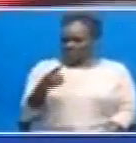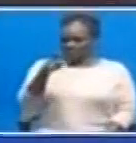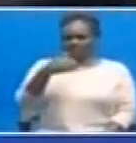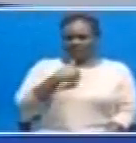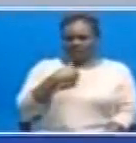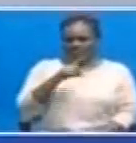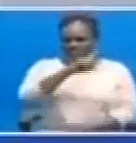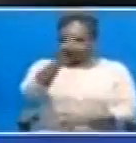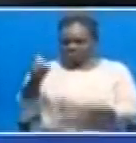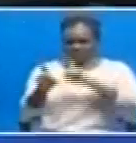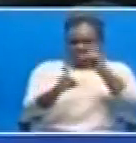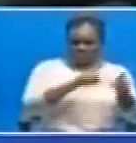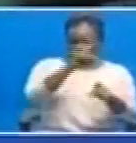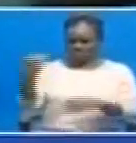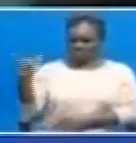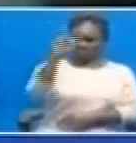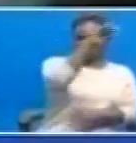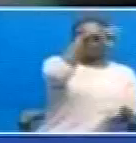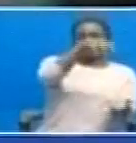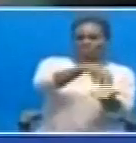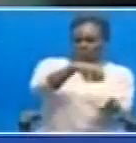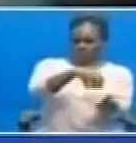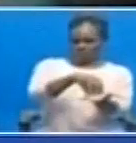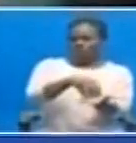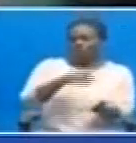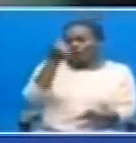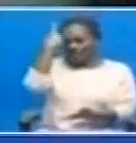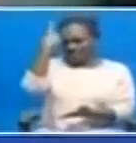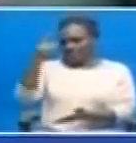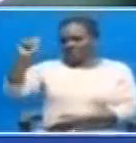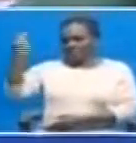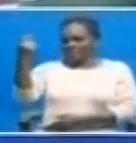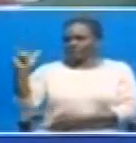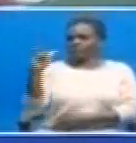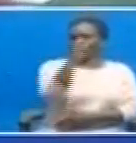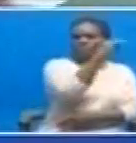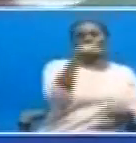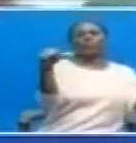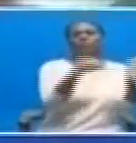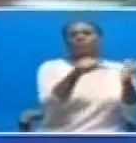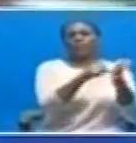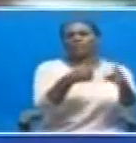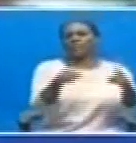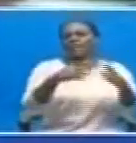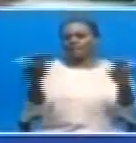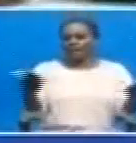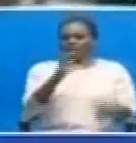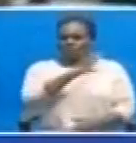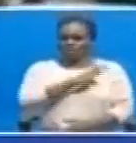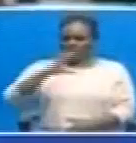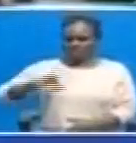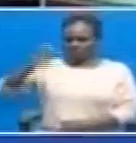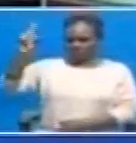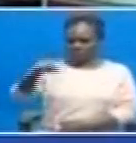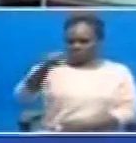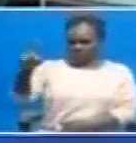conducting inquiries into the airline's current state in a bid to uncover the reasons for KQ's declining fortunes. The committee has faulted several